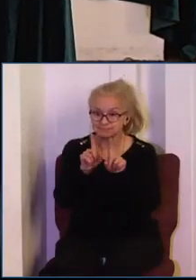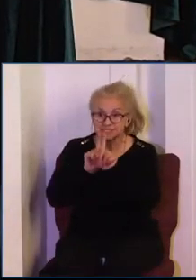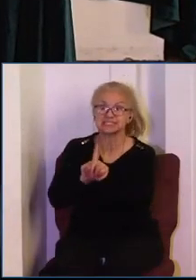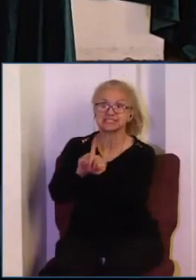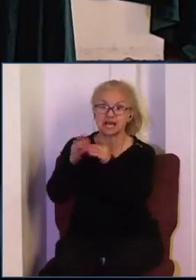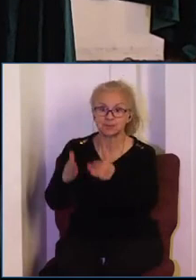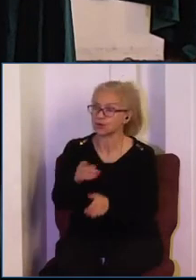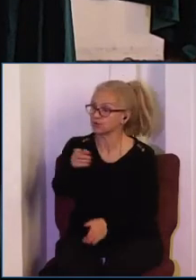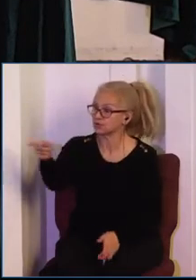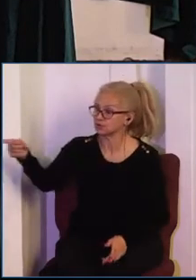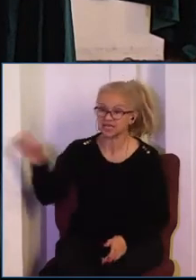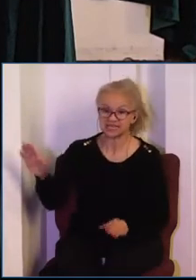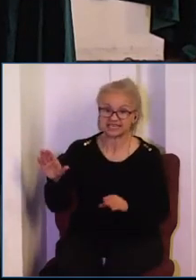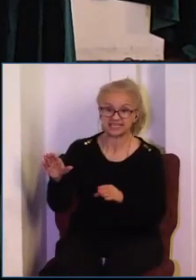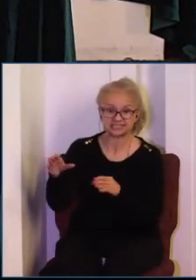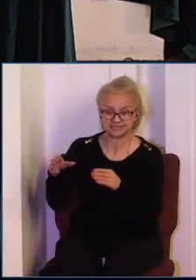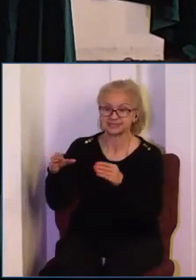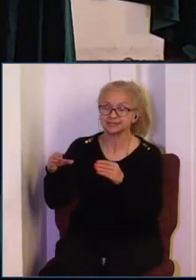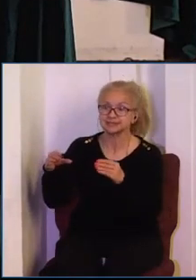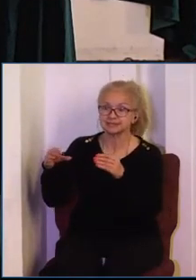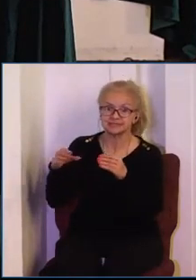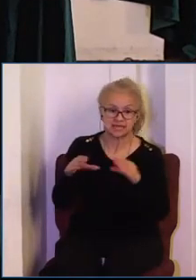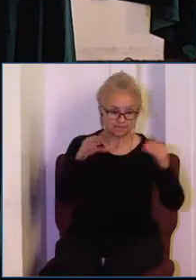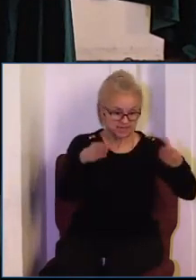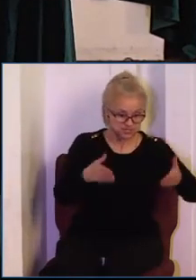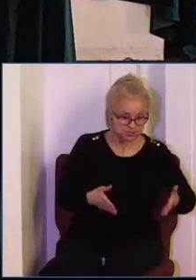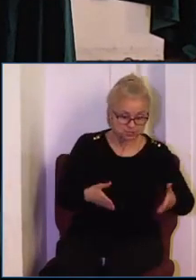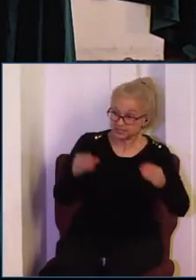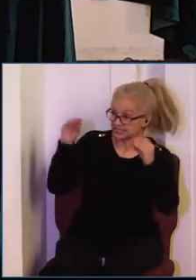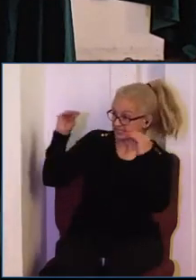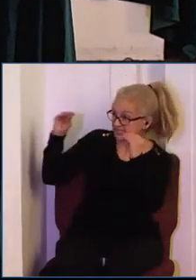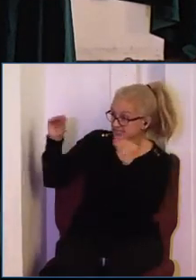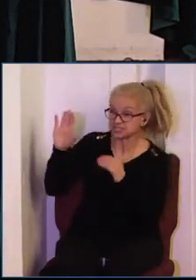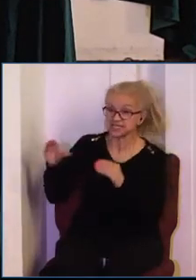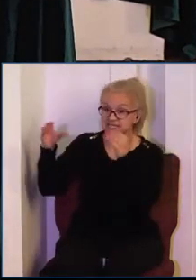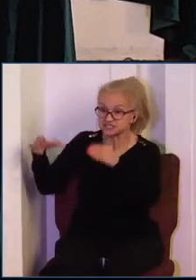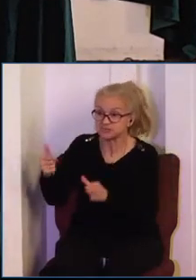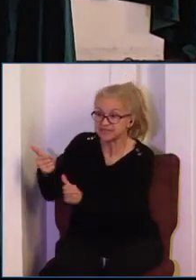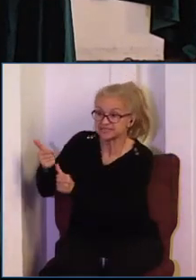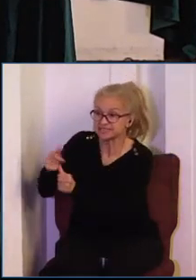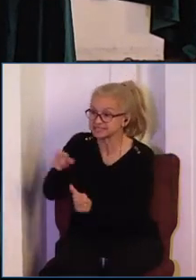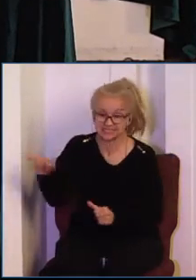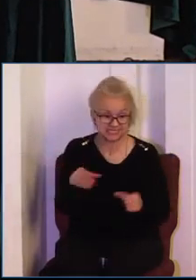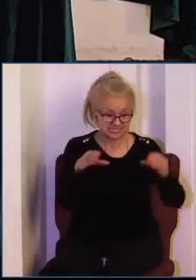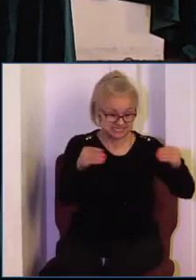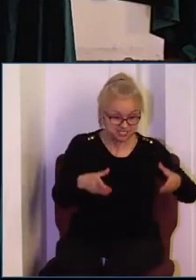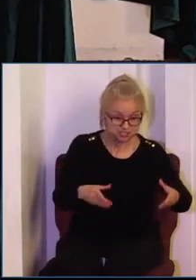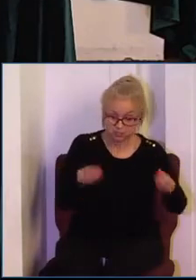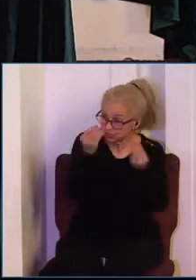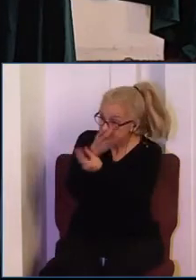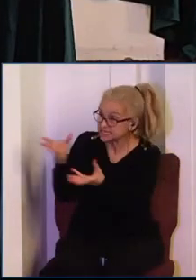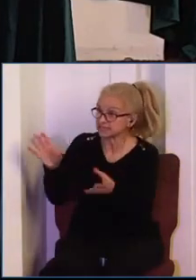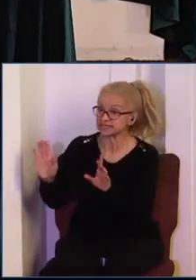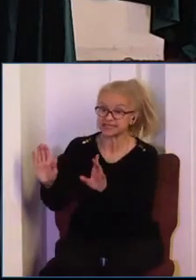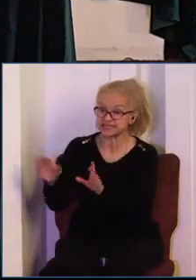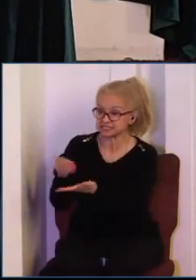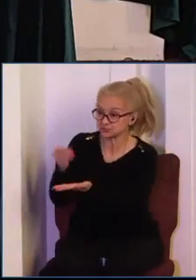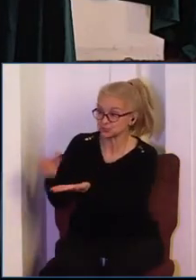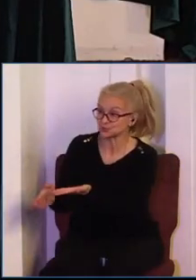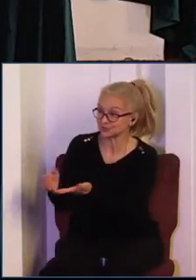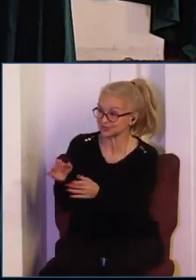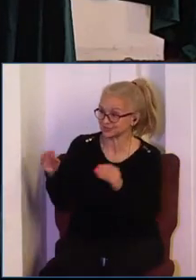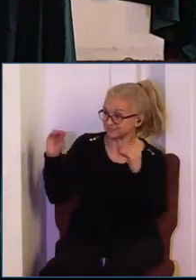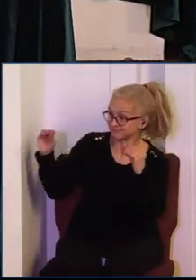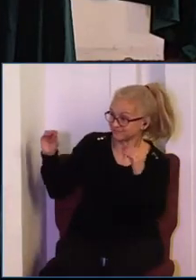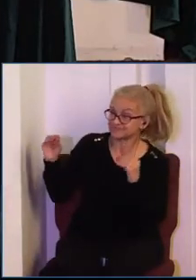his mentees, Jesus the mentor, telling his mentees, Jesus the teacher, telling his students,